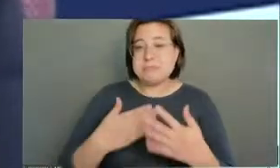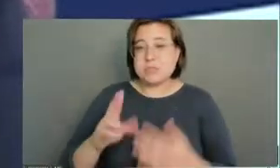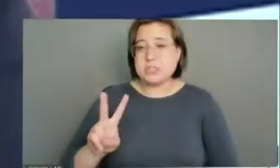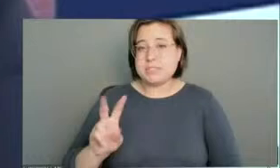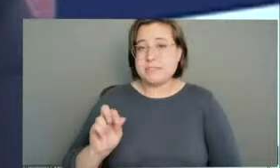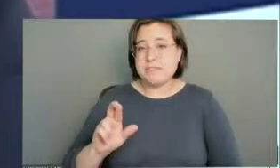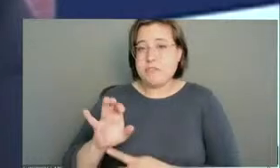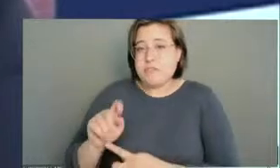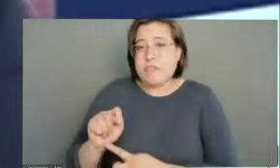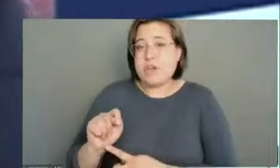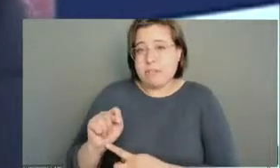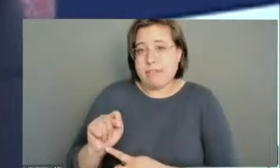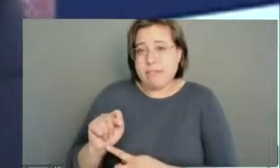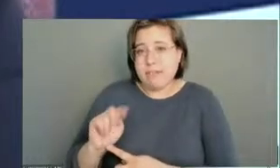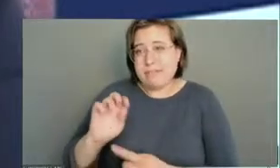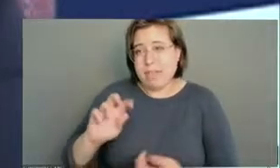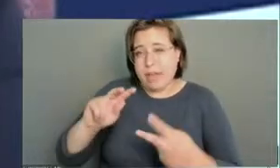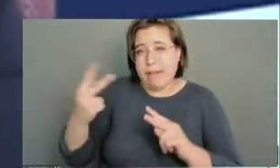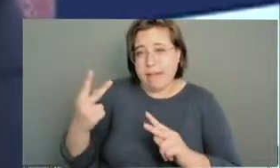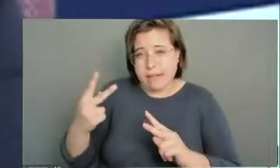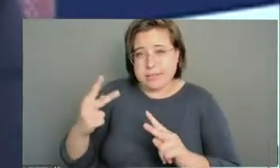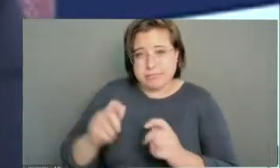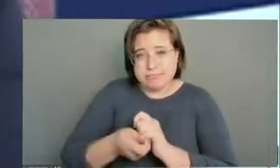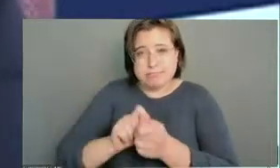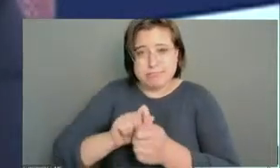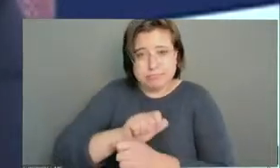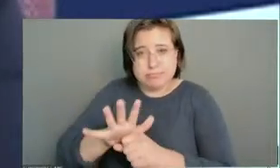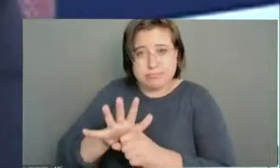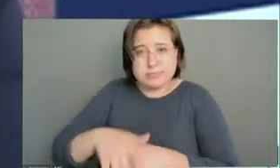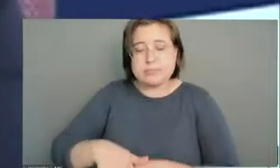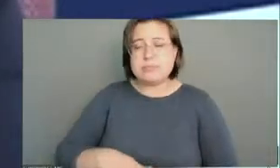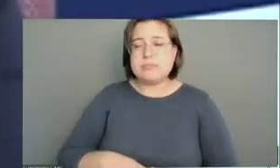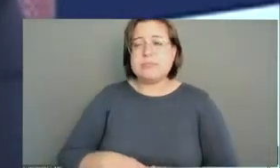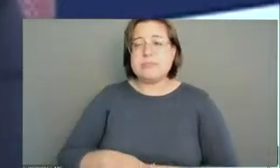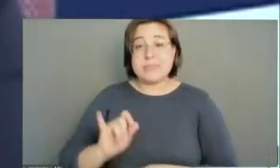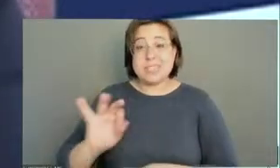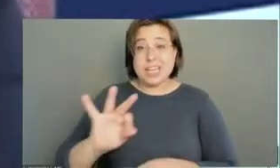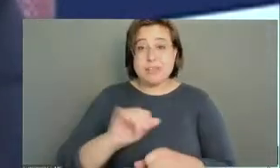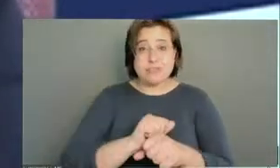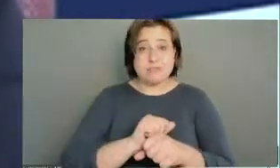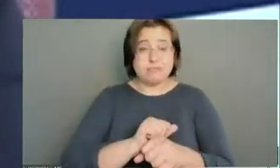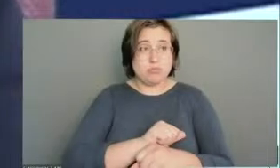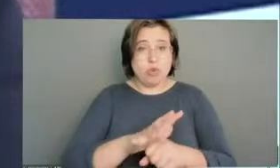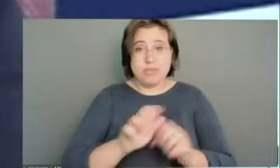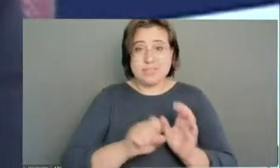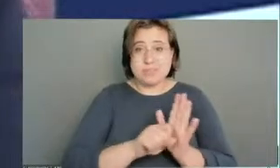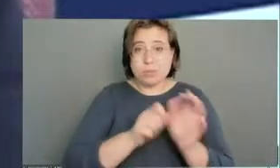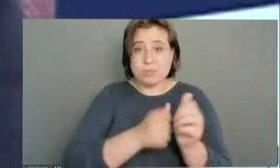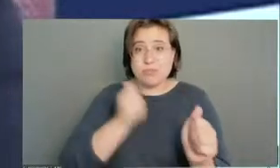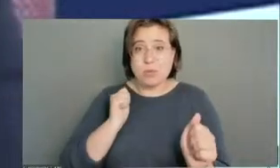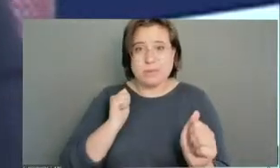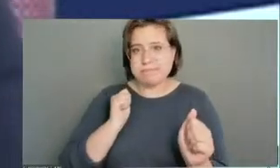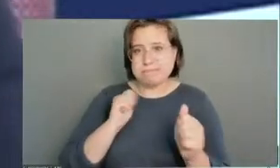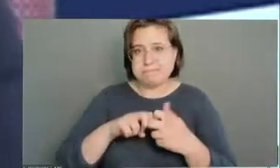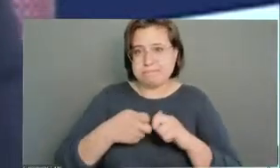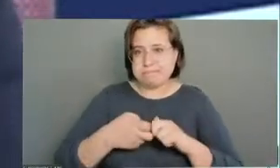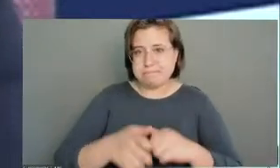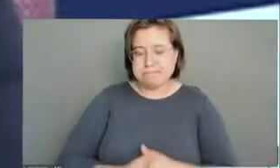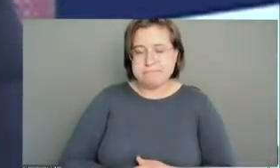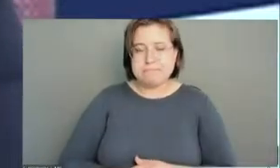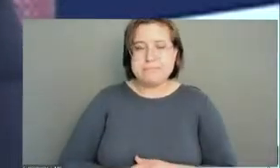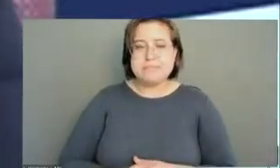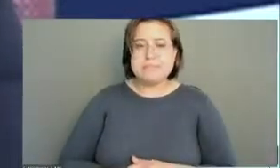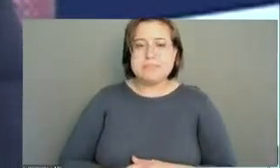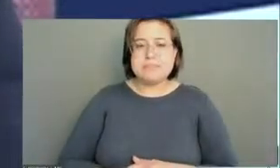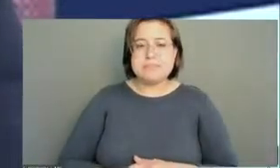meeting, avoiding post-COVID syndromes or long COVID is yet another. And even as vaccination